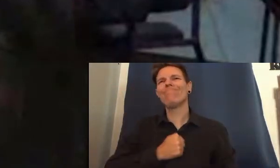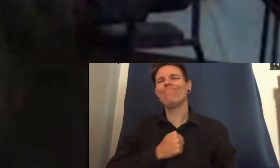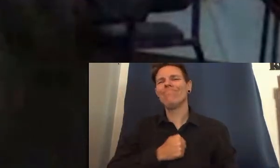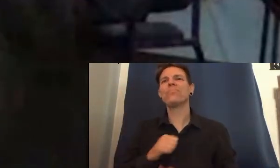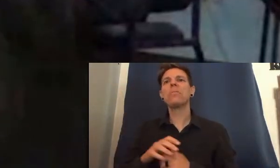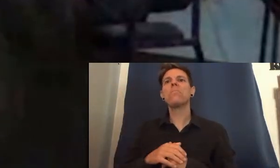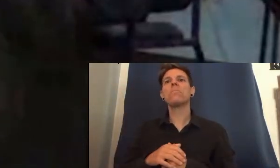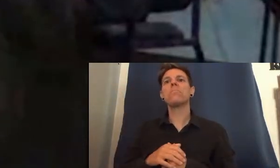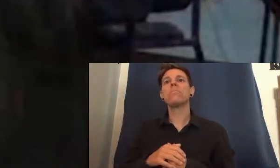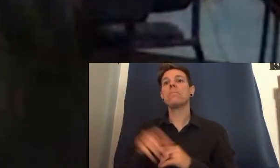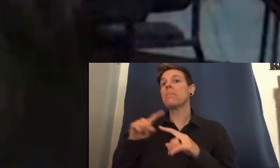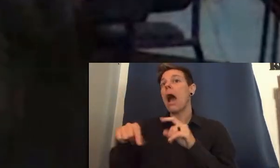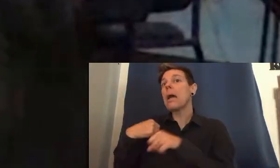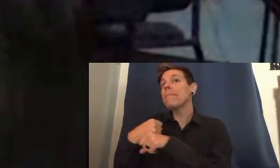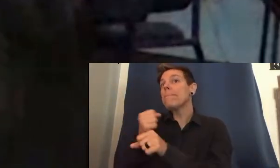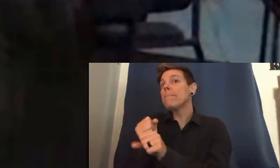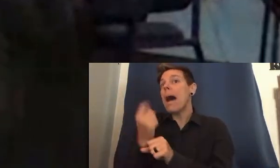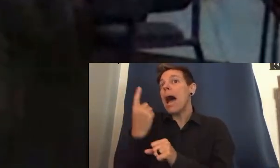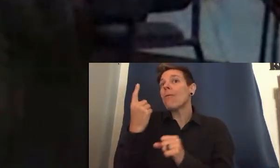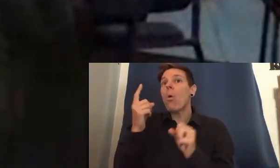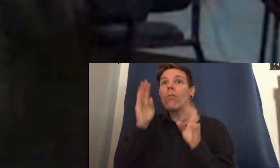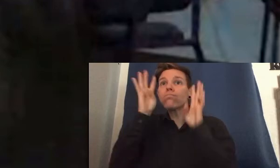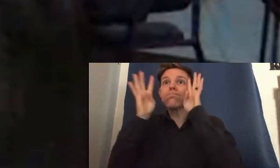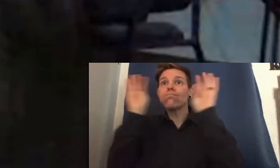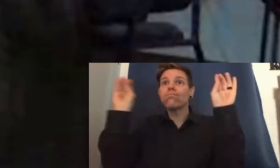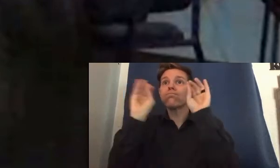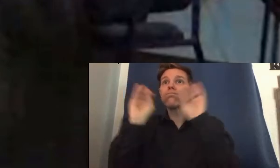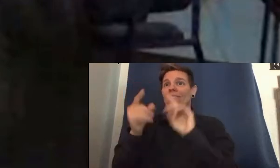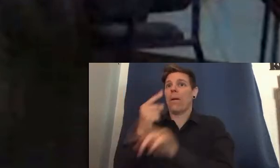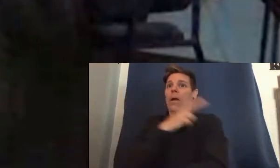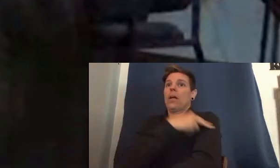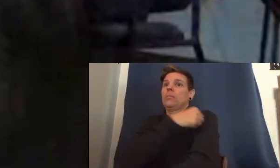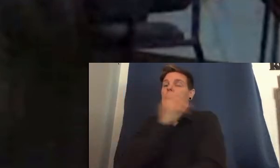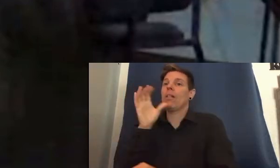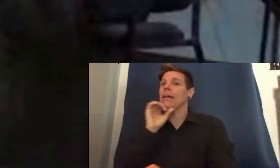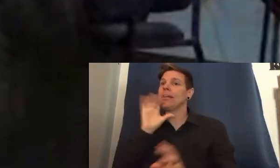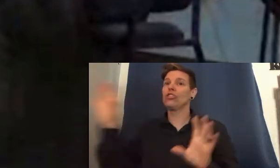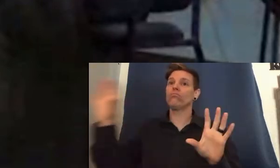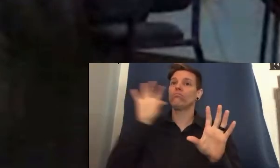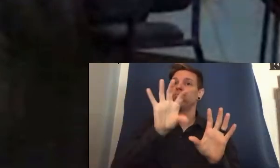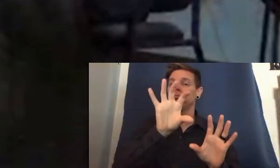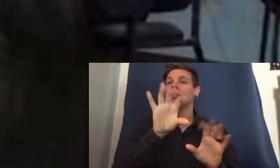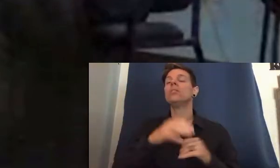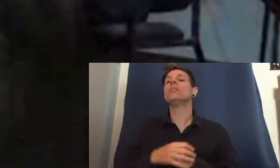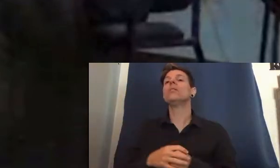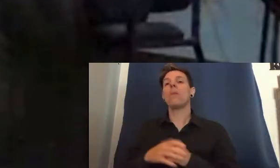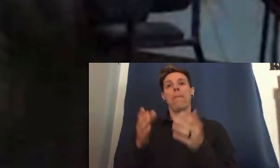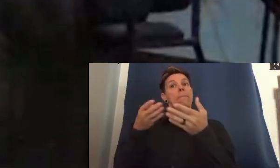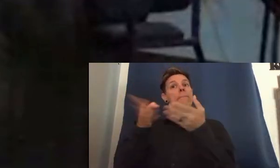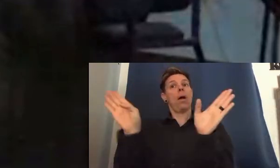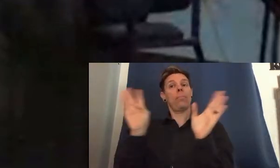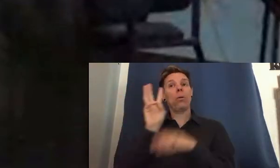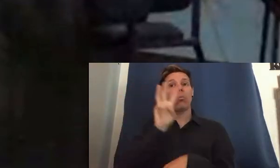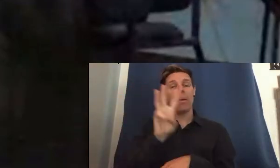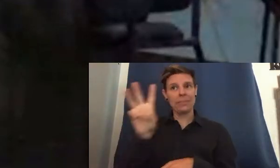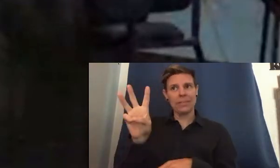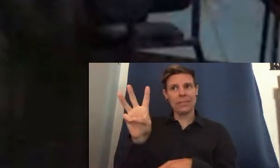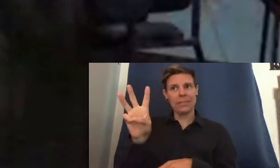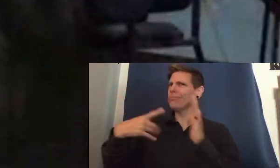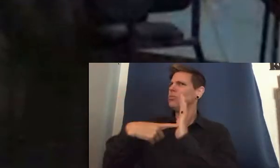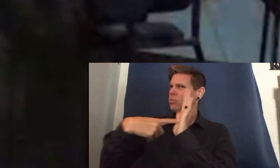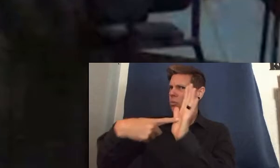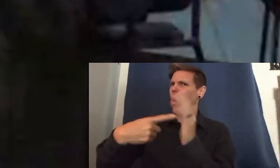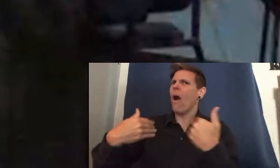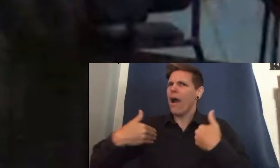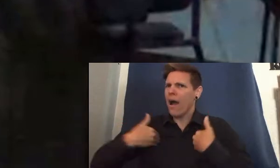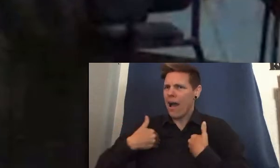for you. And we do, on our public website, we do show you the demographics of the hospitalized by age group. So you can